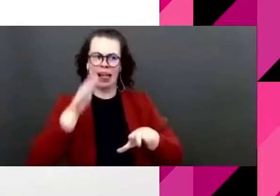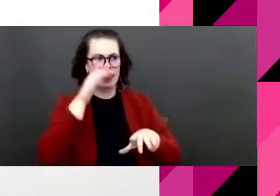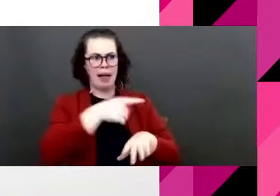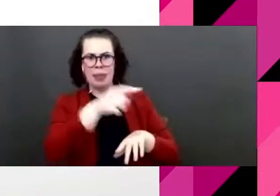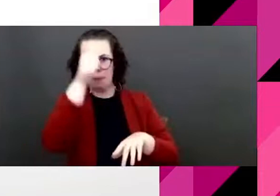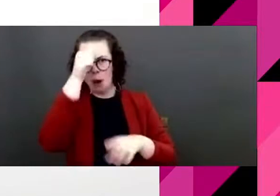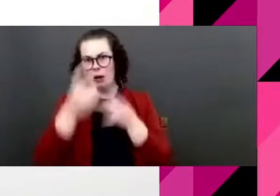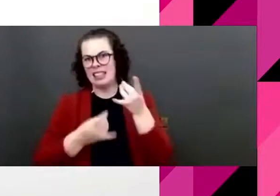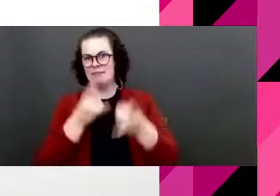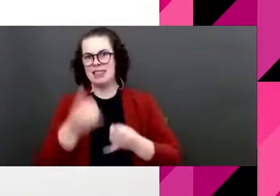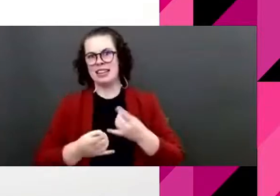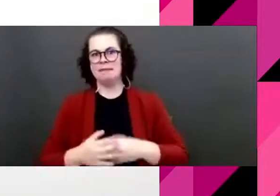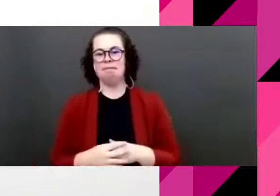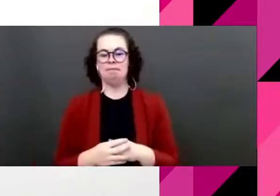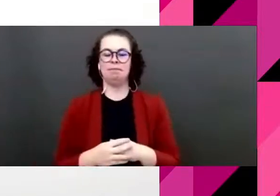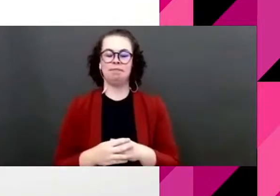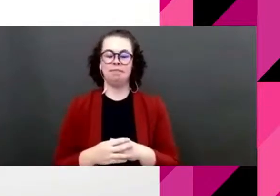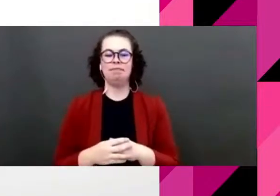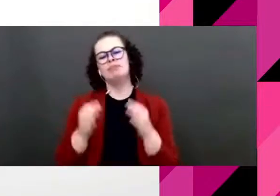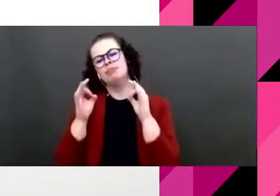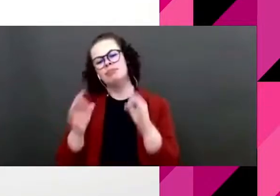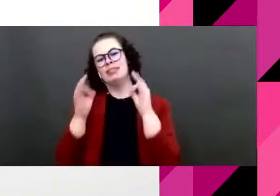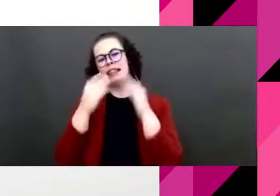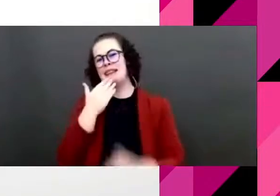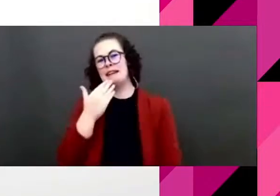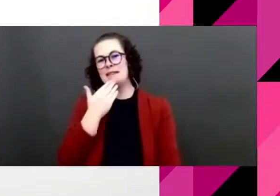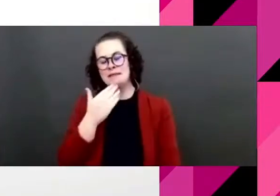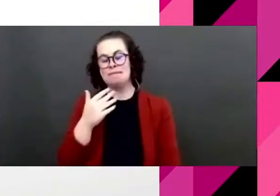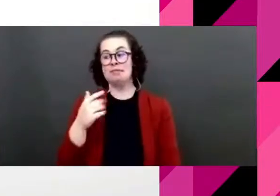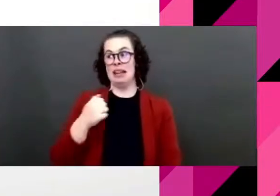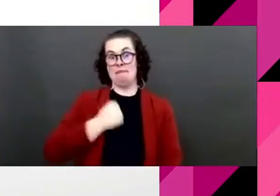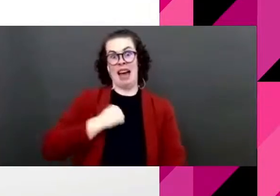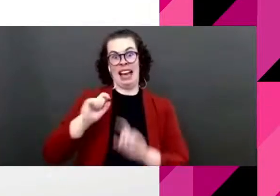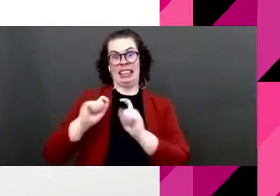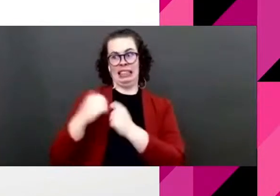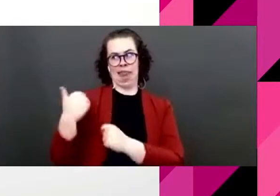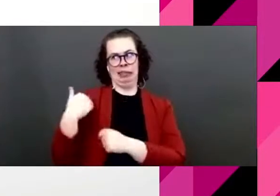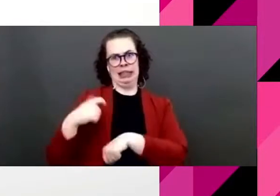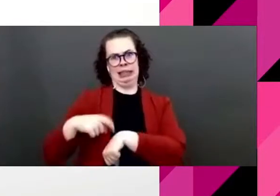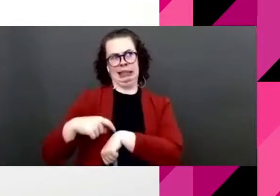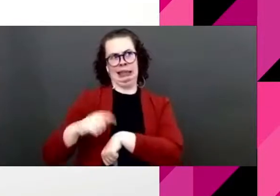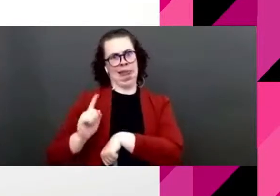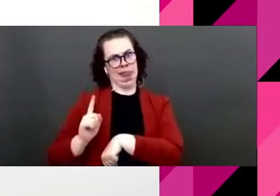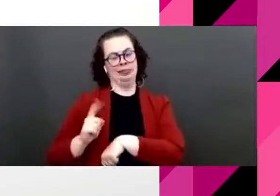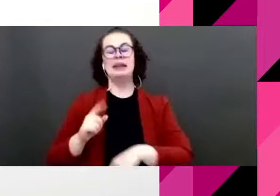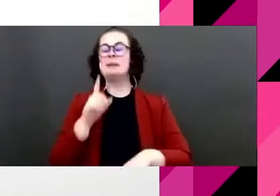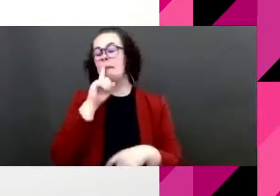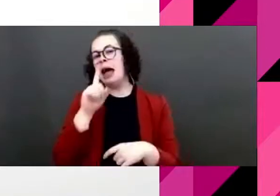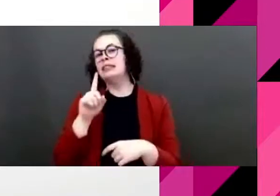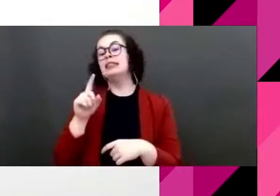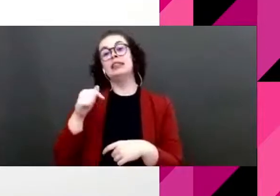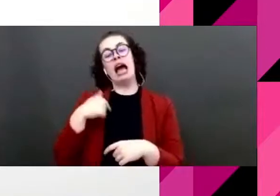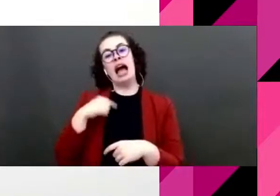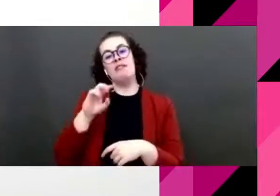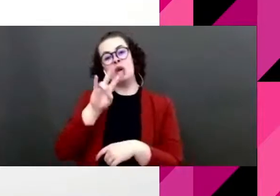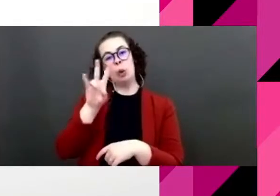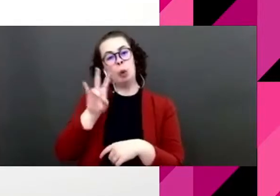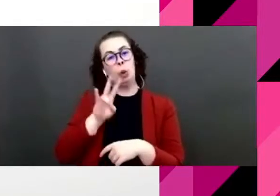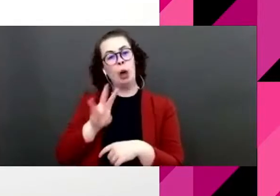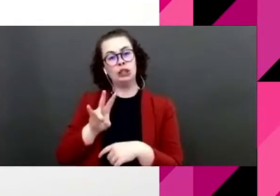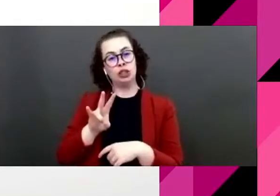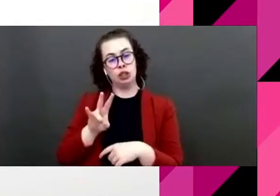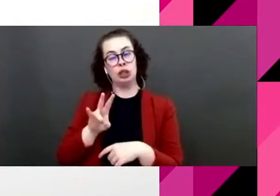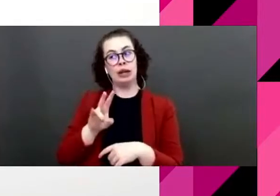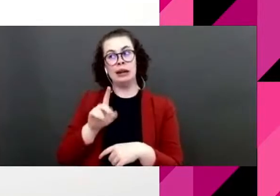because my team are giving me prompts on time here. It's a related question, but maybe it's just the last one we have